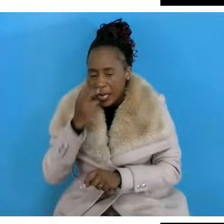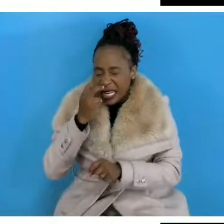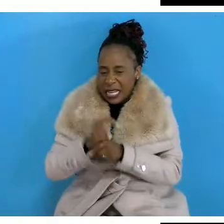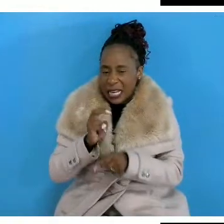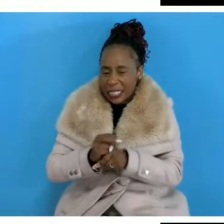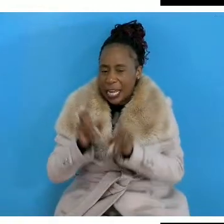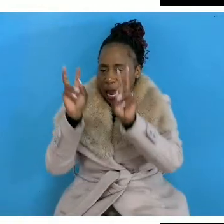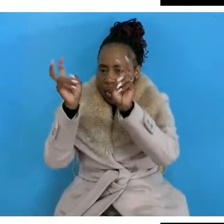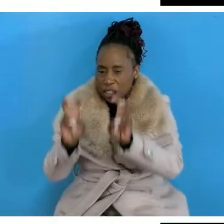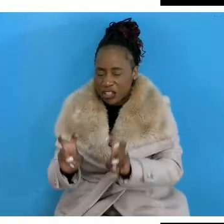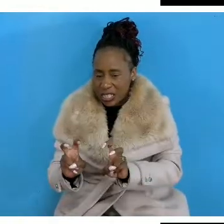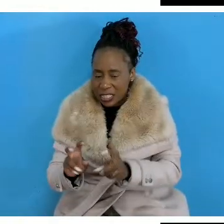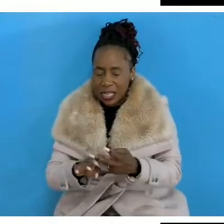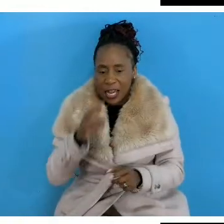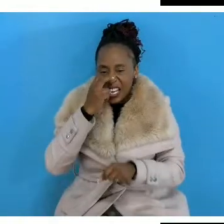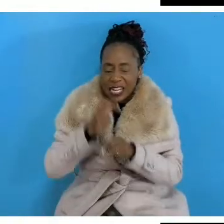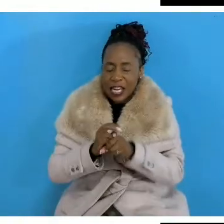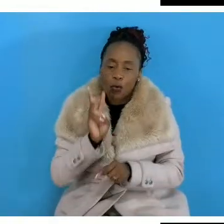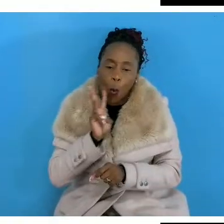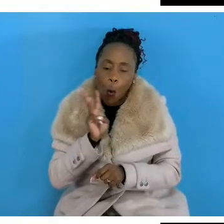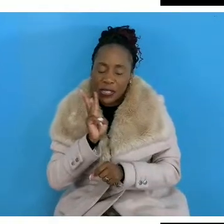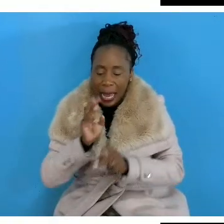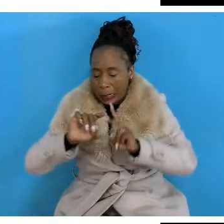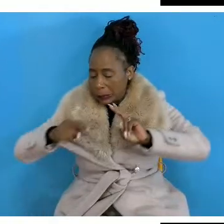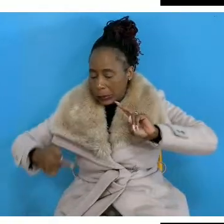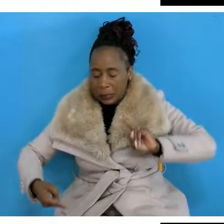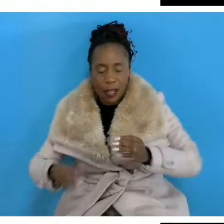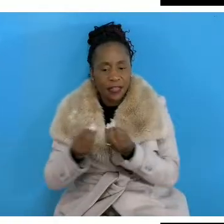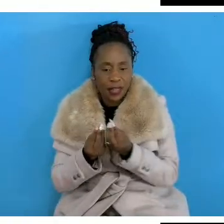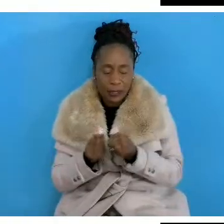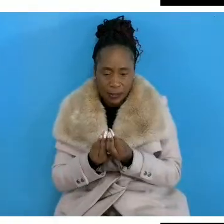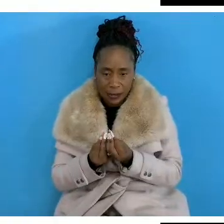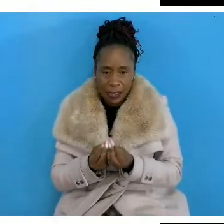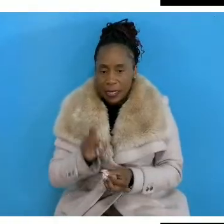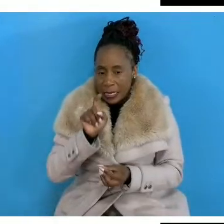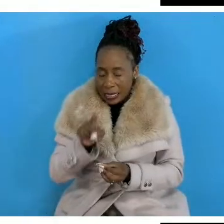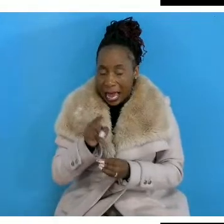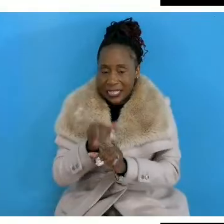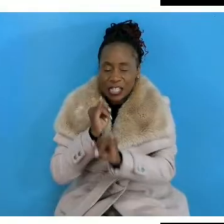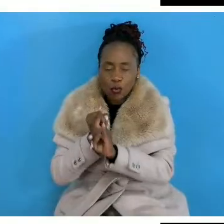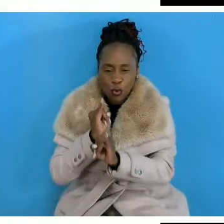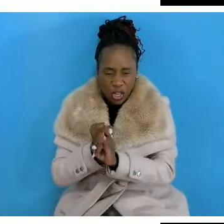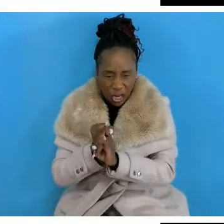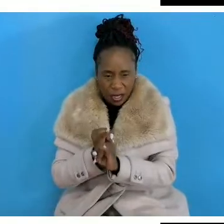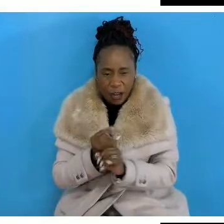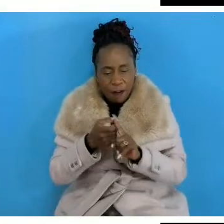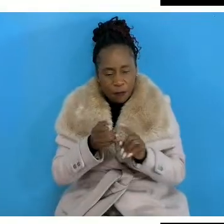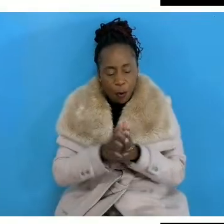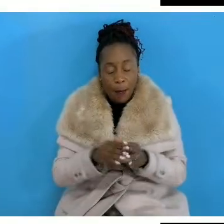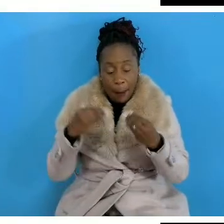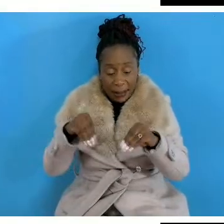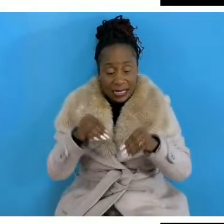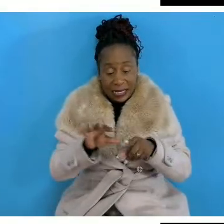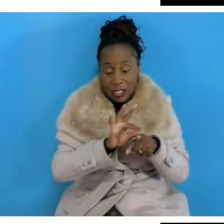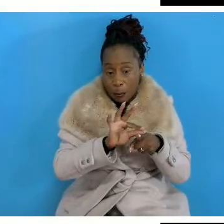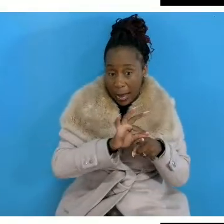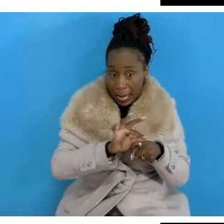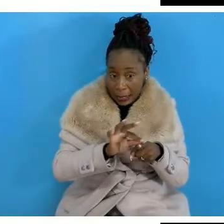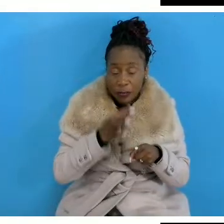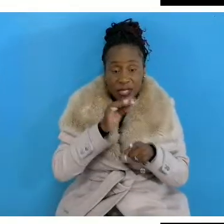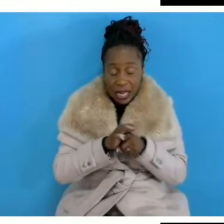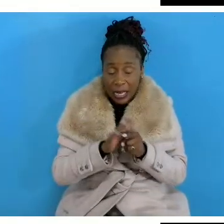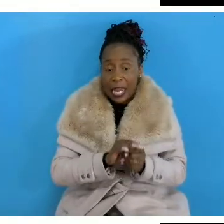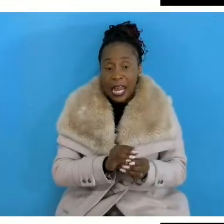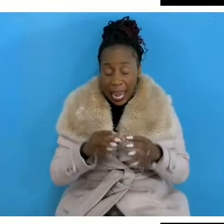everything, electricity, the zone need water and all those things. So that institution, according to the business plan that would be said, it must provide